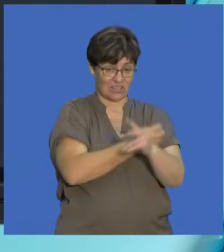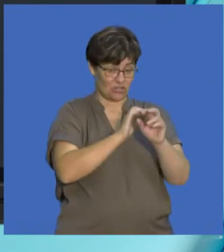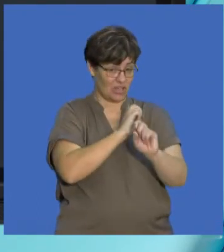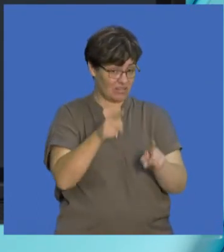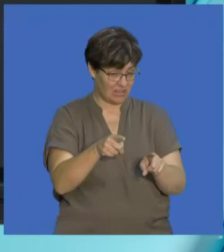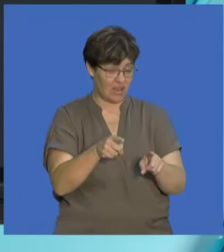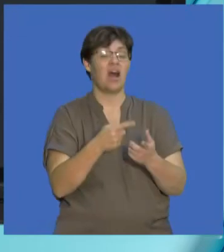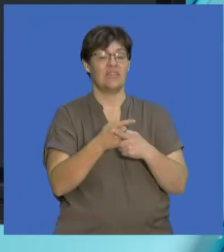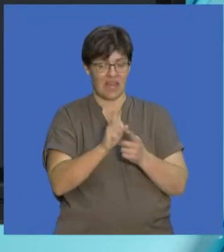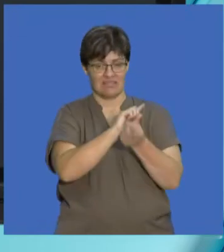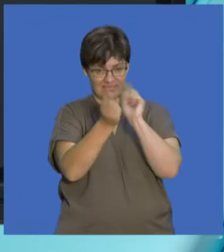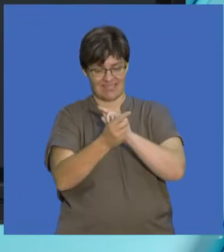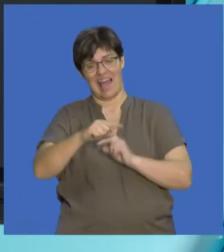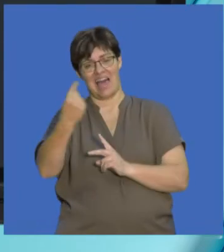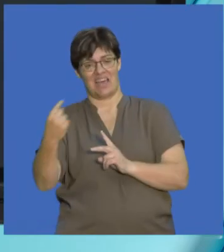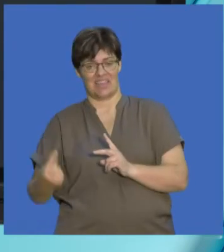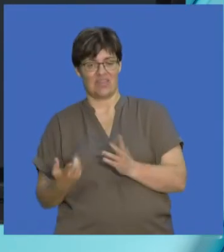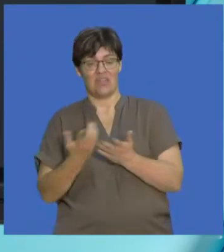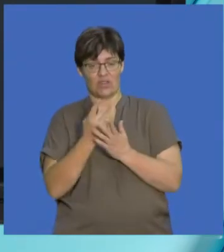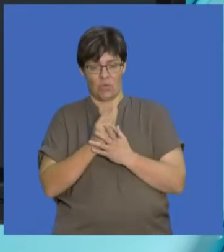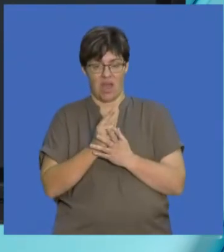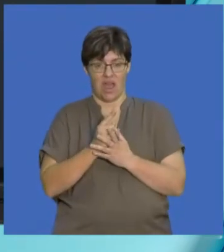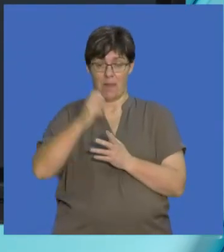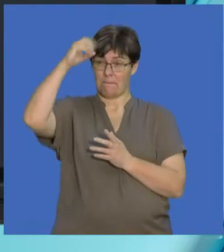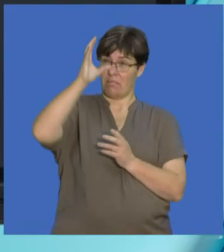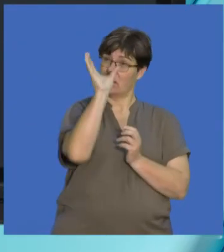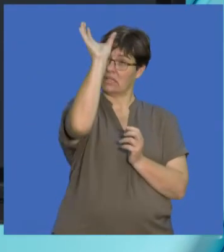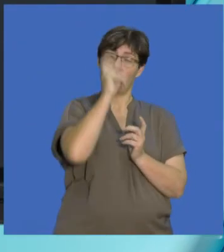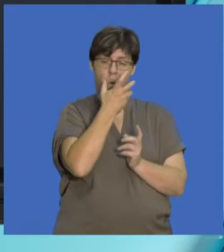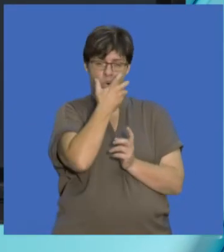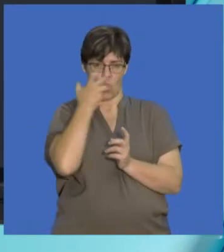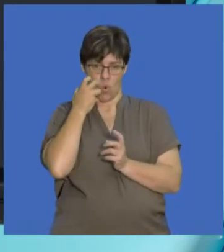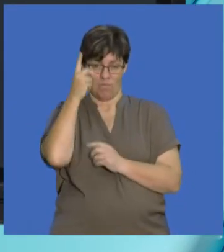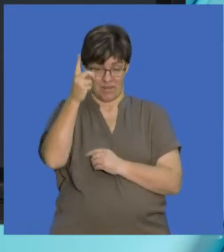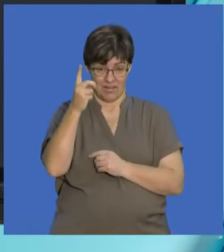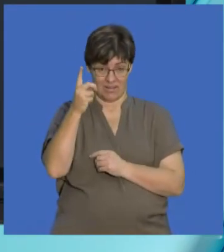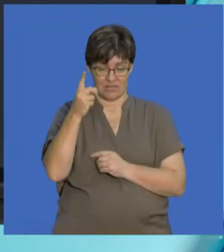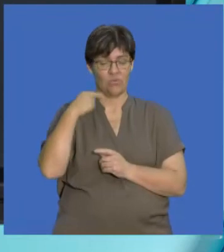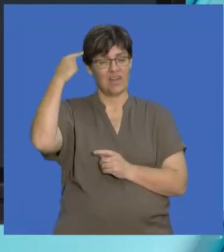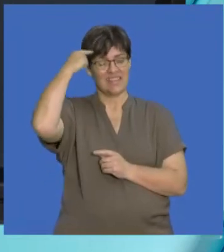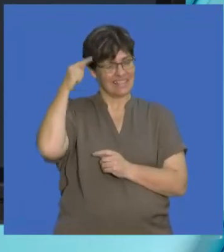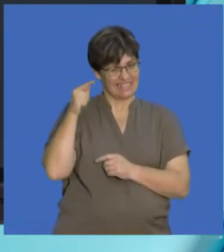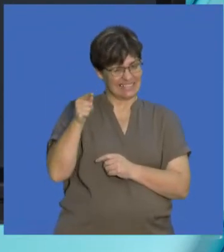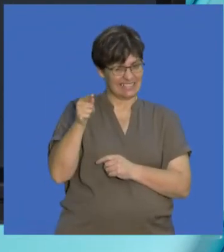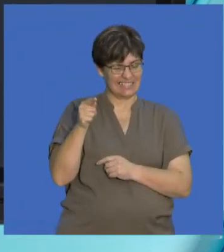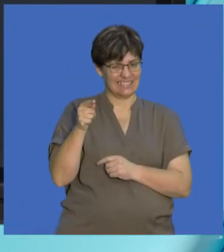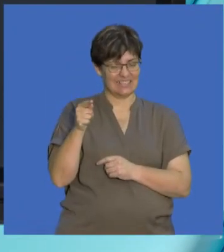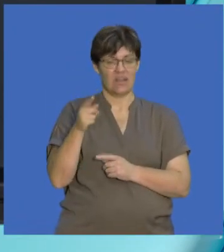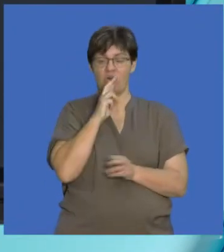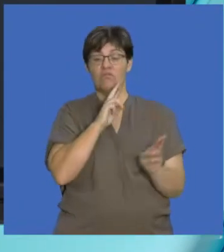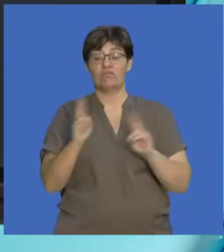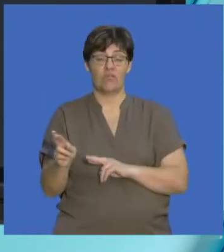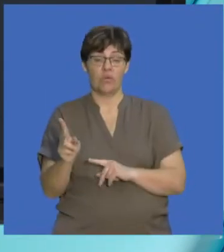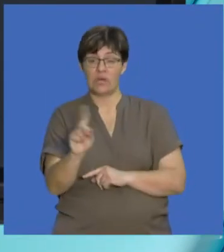other forms. Hence, the temperature does not remain constant. Hence, you think of a light bulb as typically what we would refer to as